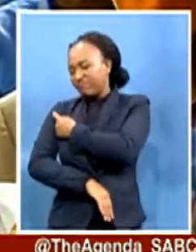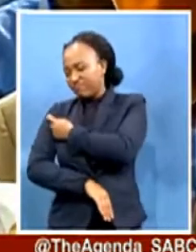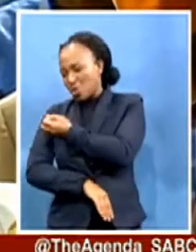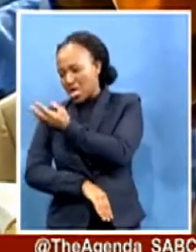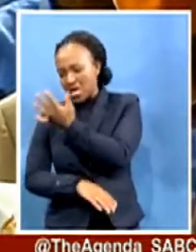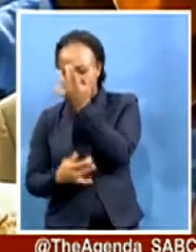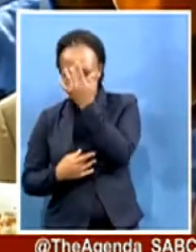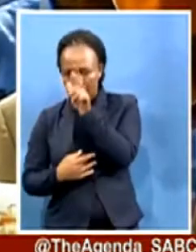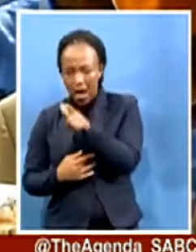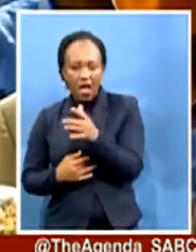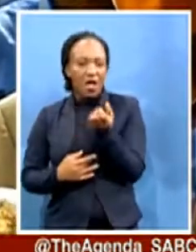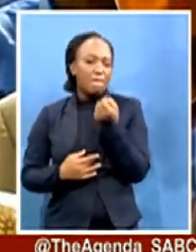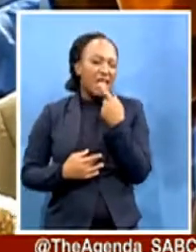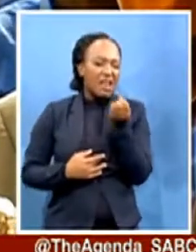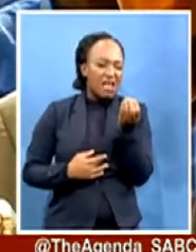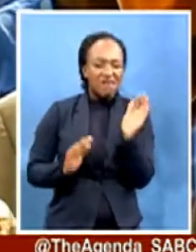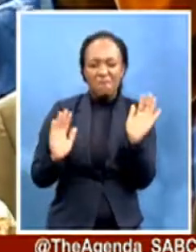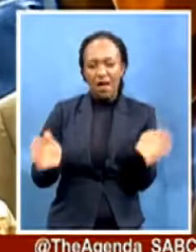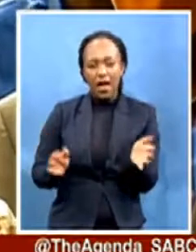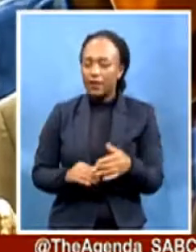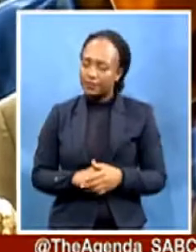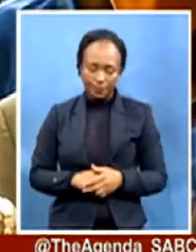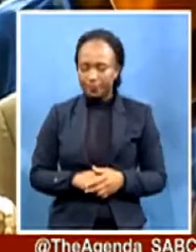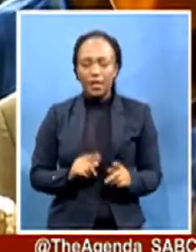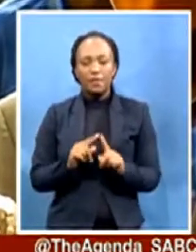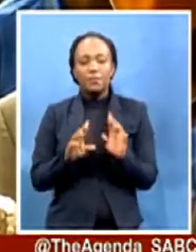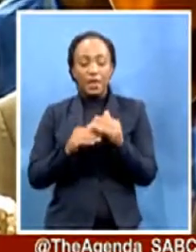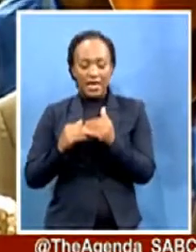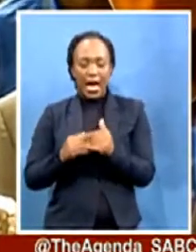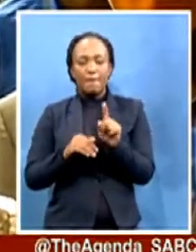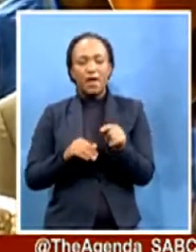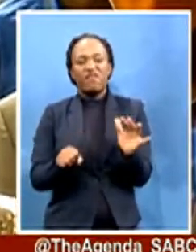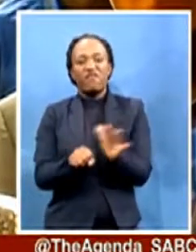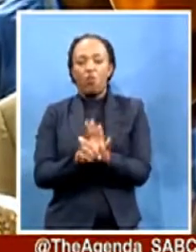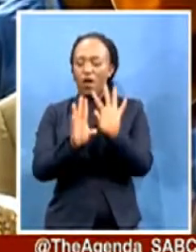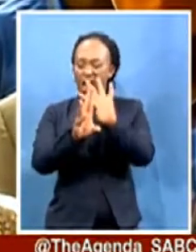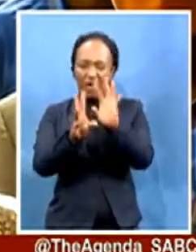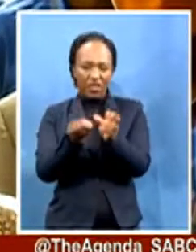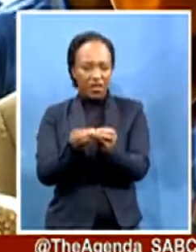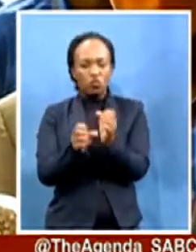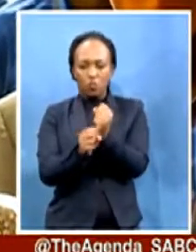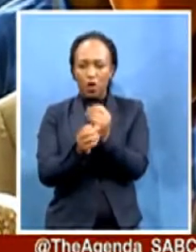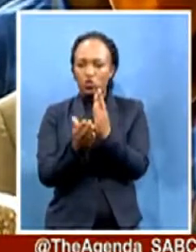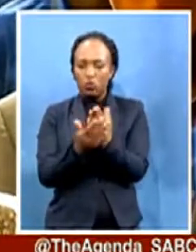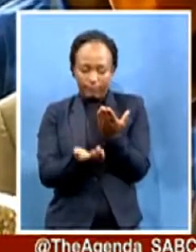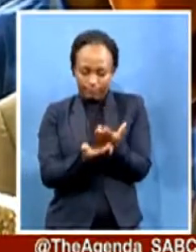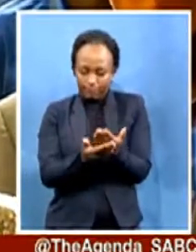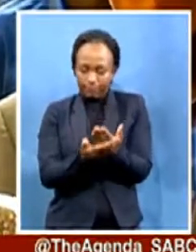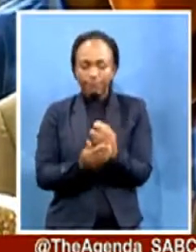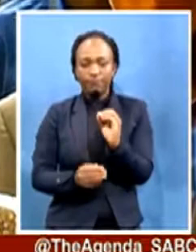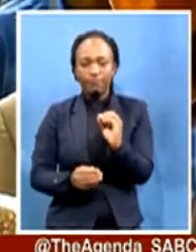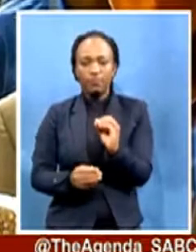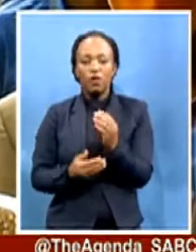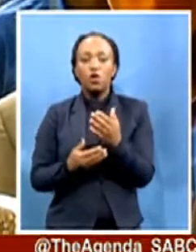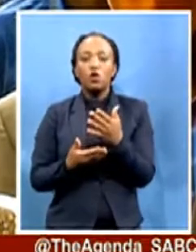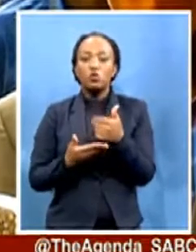care has to be taken to make sure that all the supportive structures are available to help us as we deal with the patient.